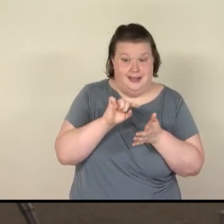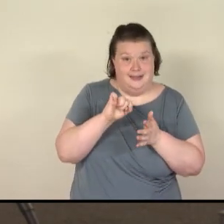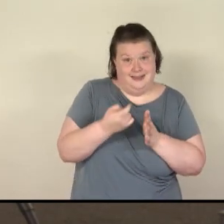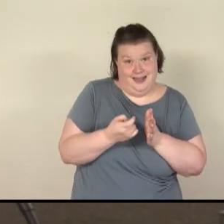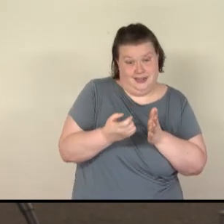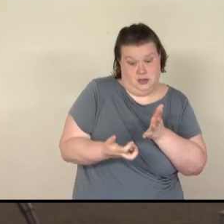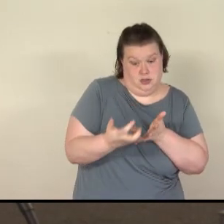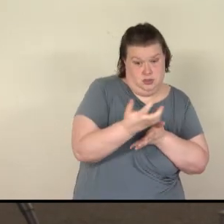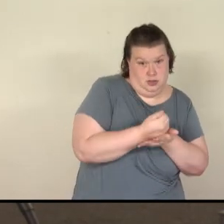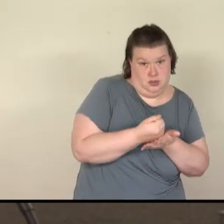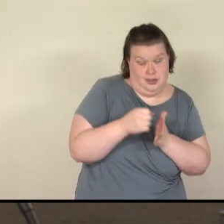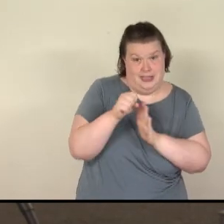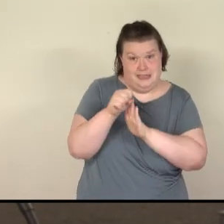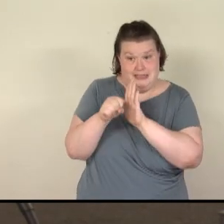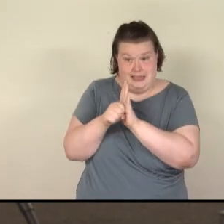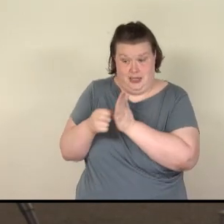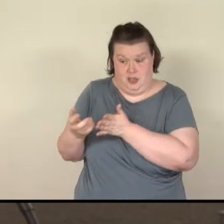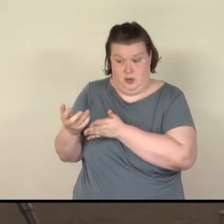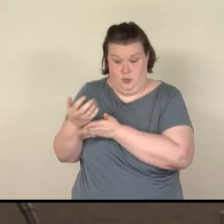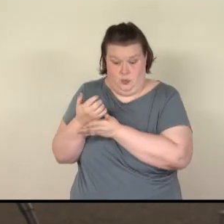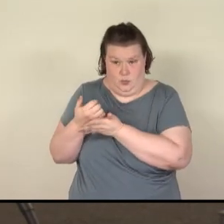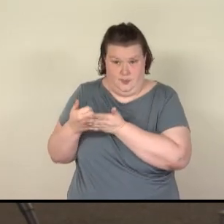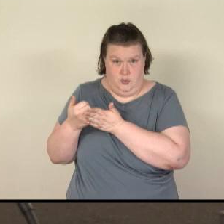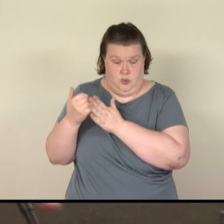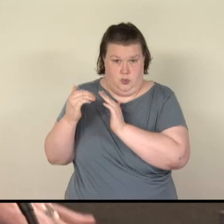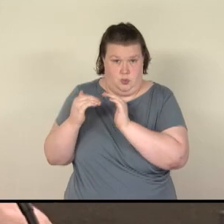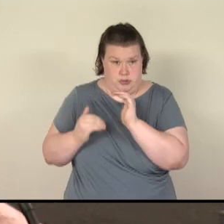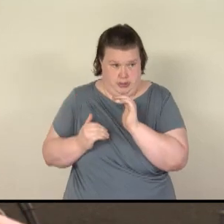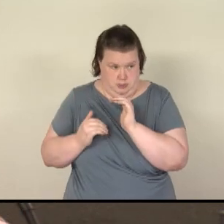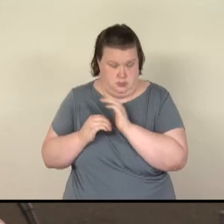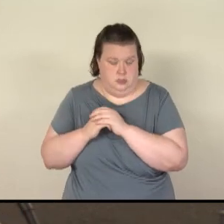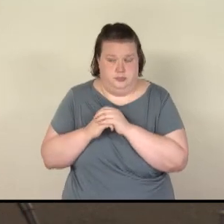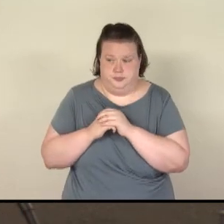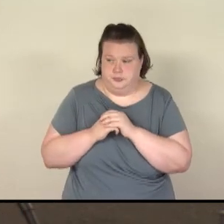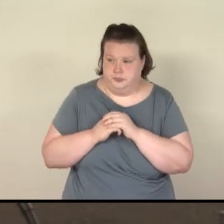up, your state revenue goes down. And so you basically,